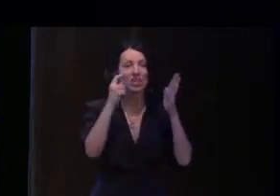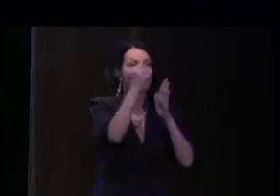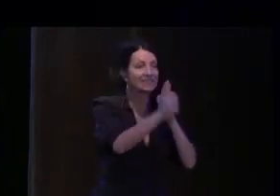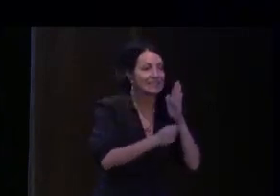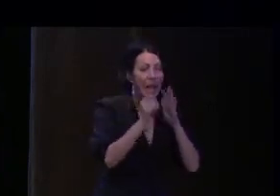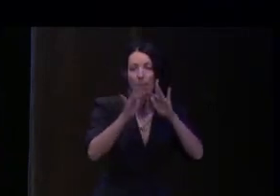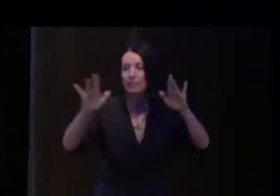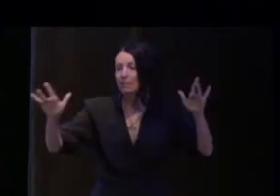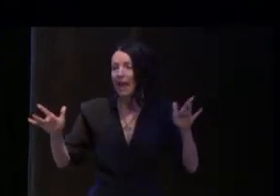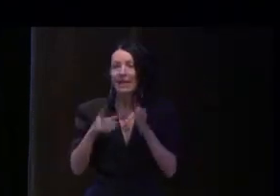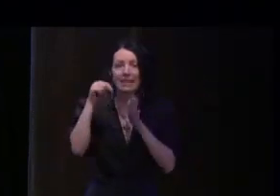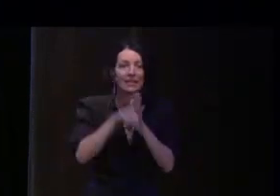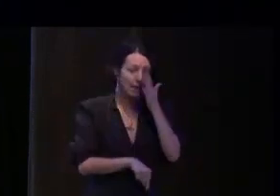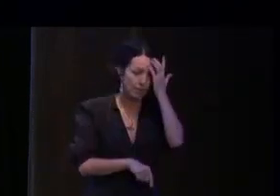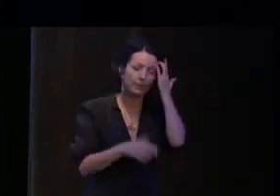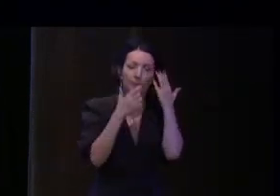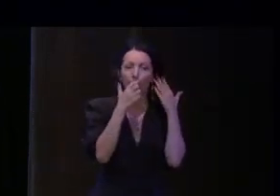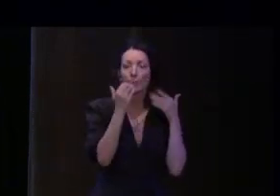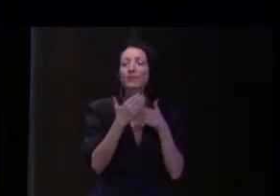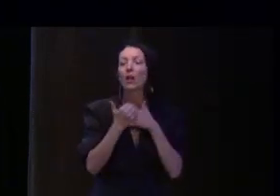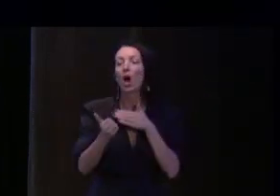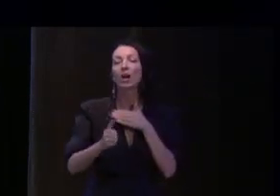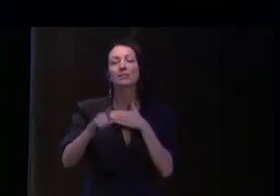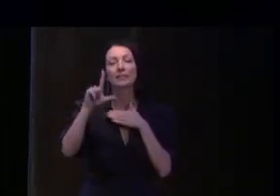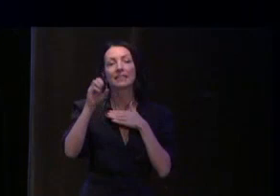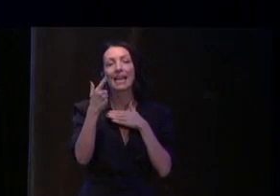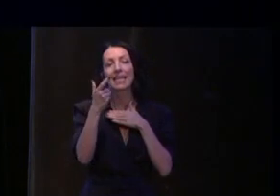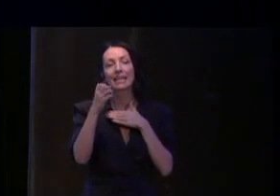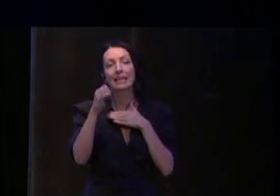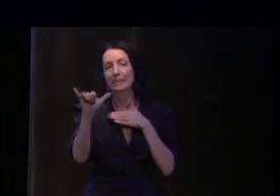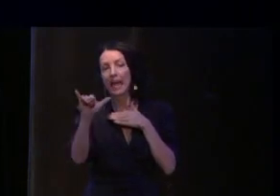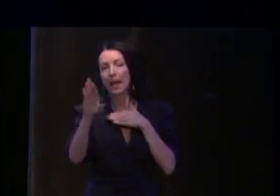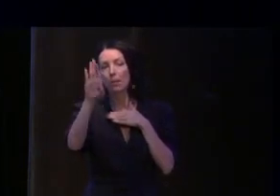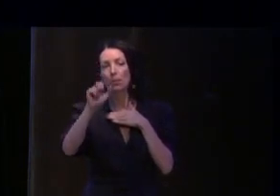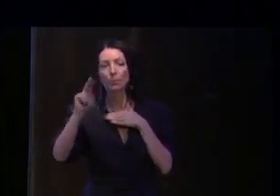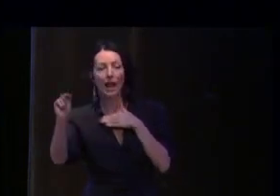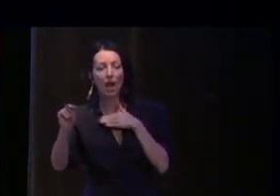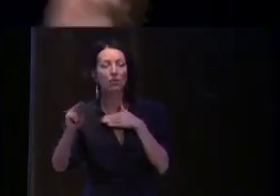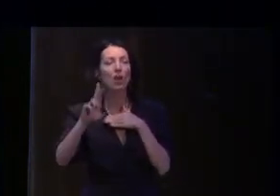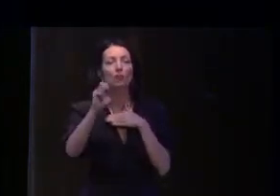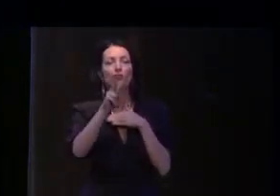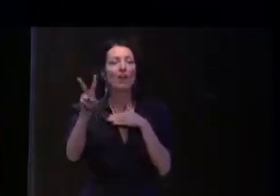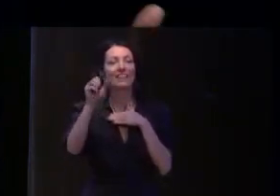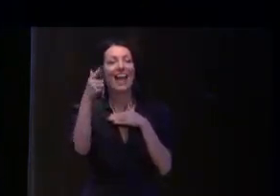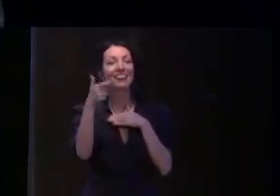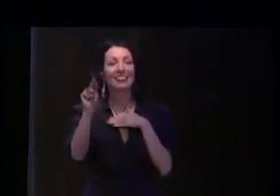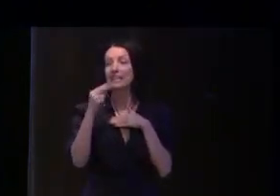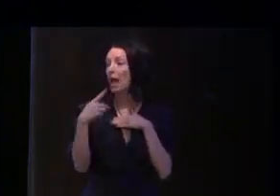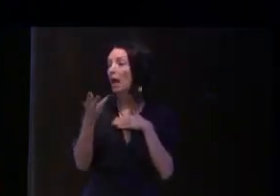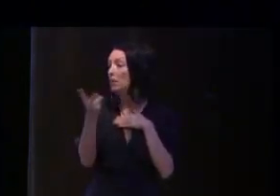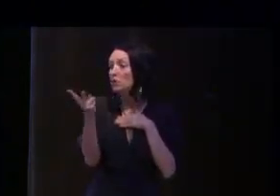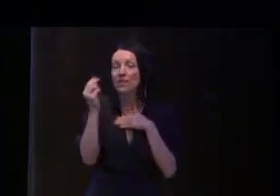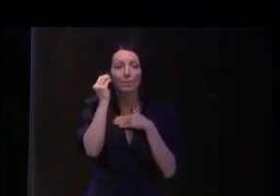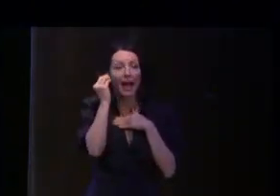depth. And I called in Lee Simon Brown and the Reverend Kathleen McNamara and says, I can't see. I'm surrounded by light.